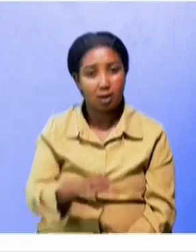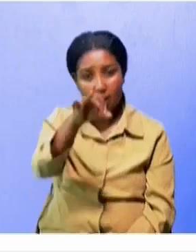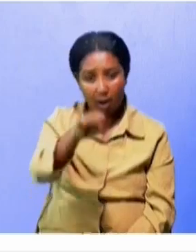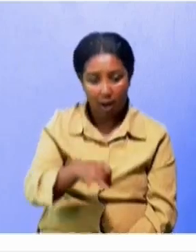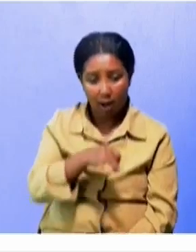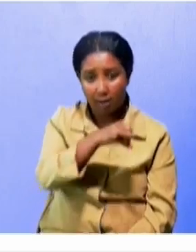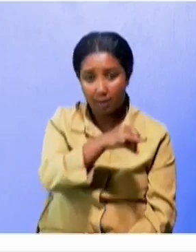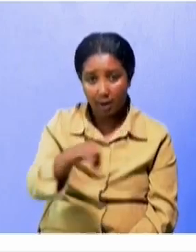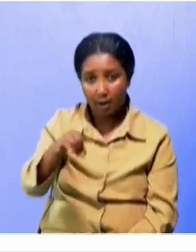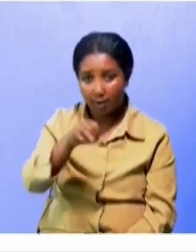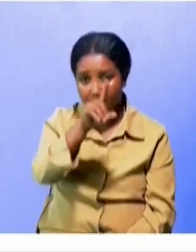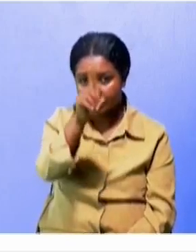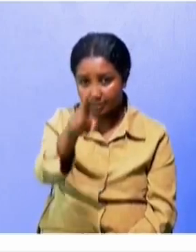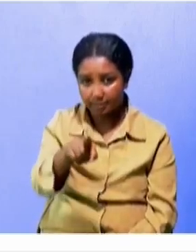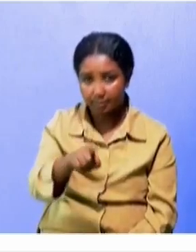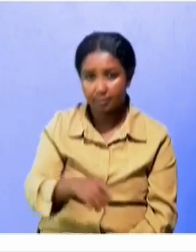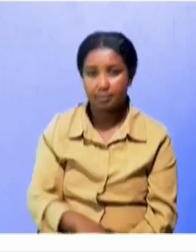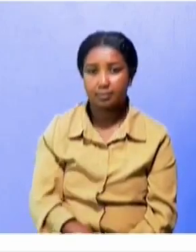Lalibela?